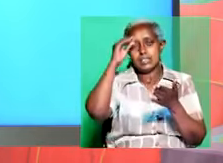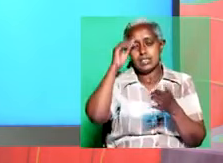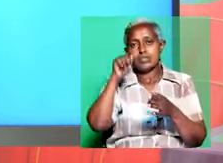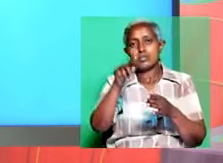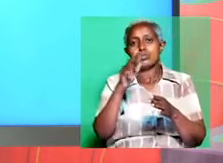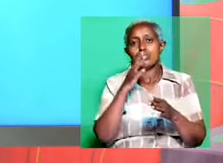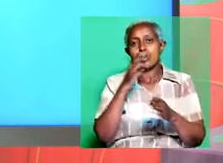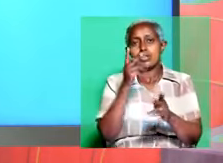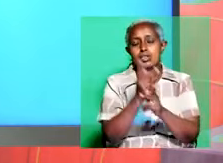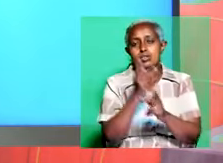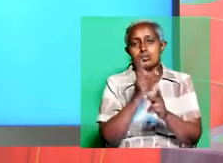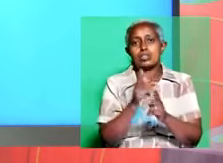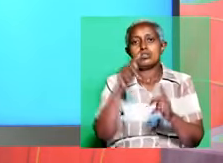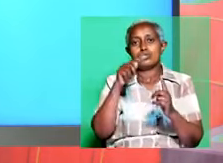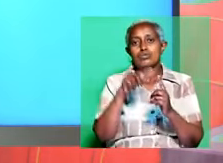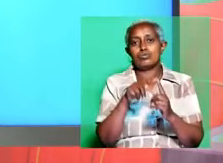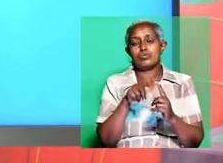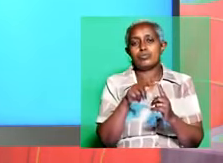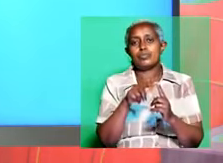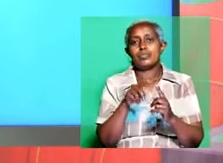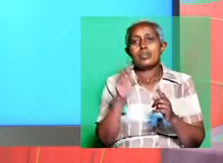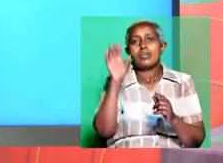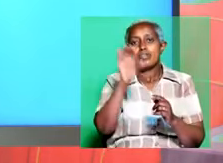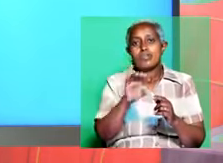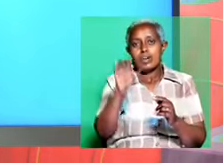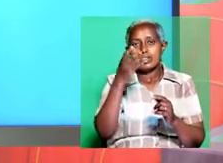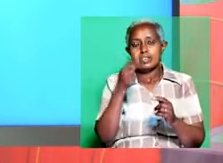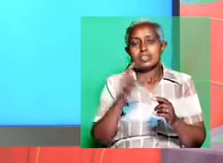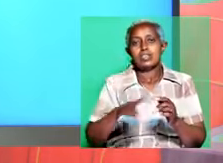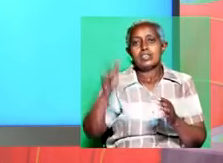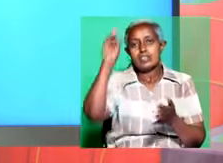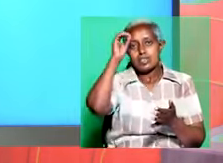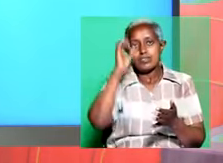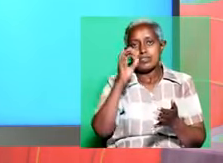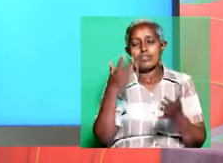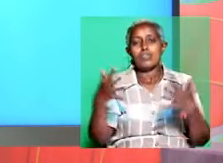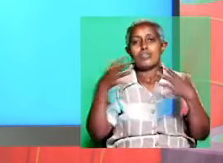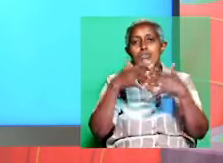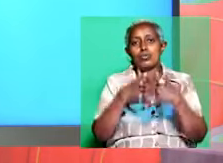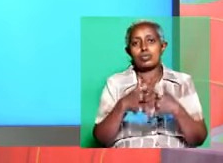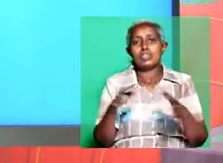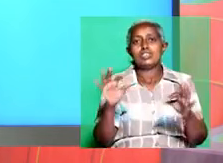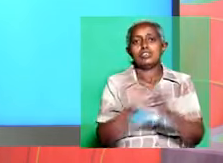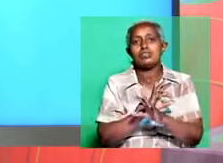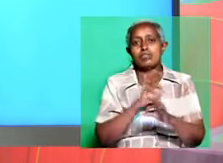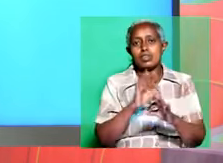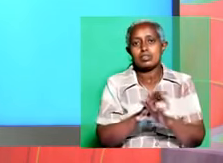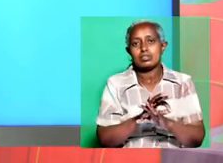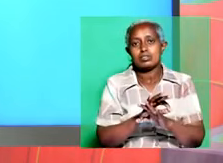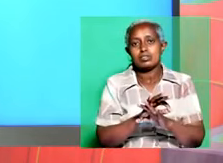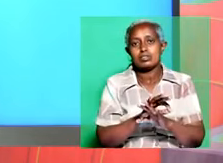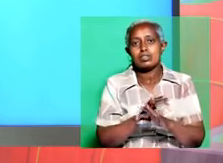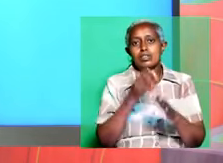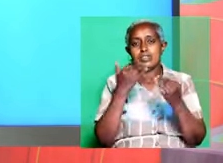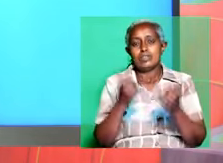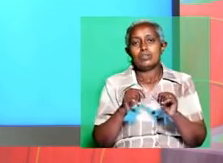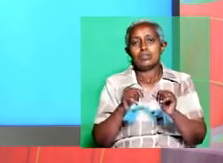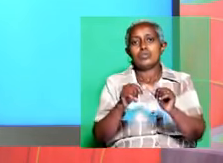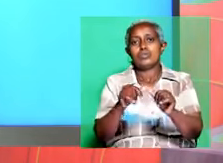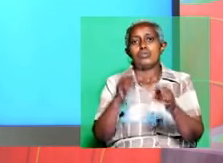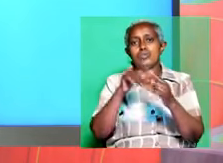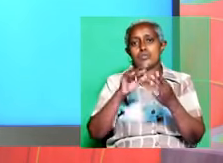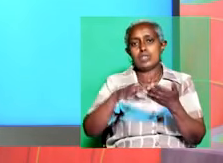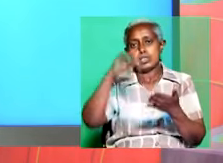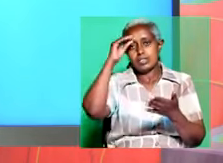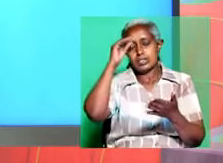are expected to find the derivative of combination functions. Now let's continue to the